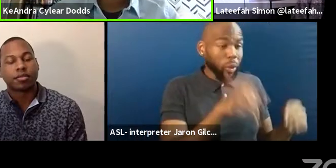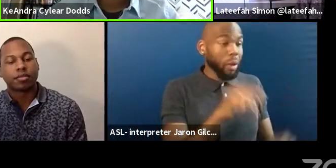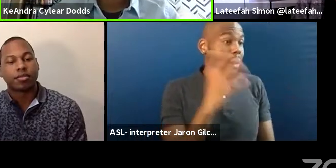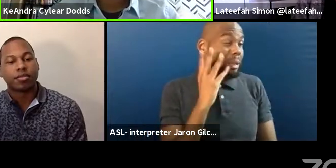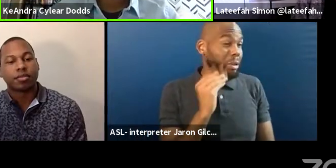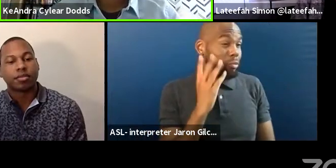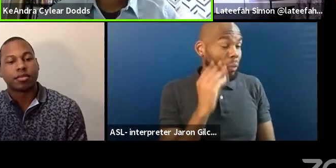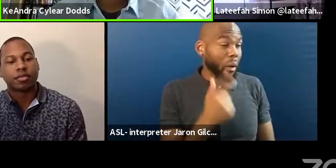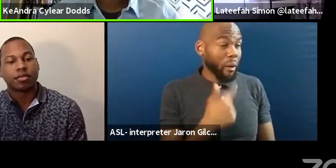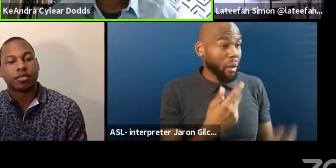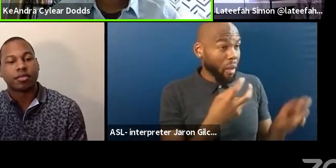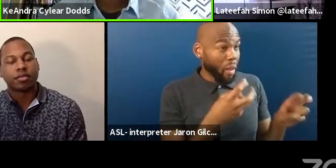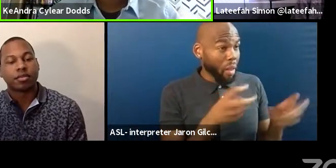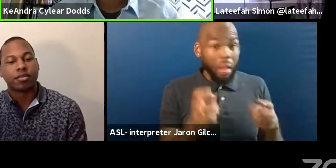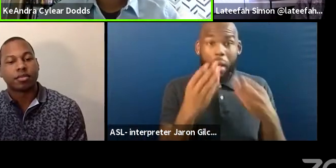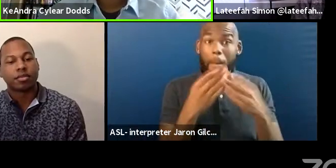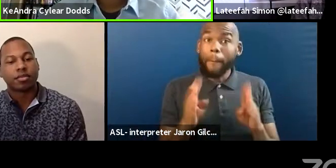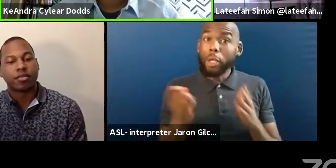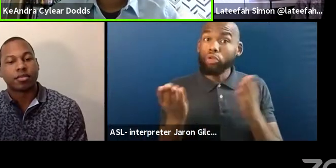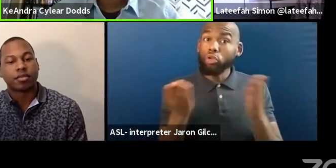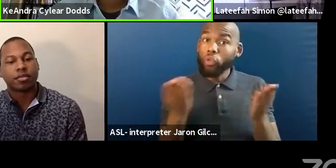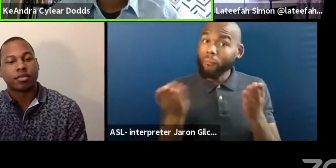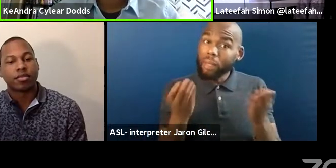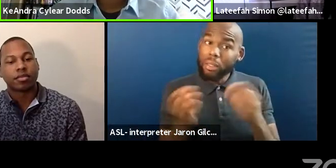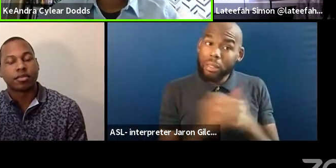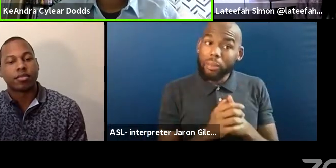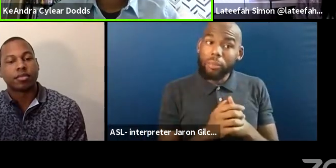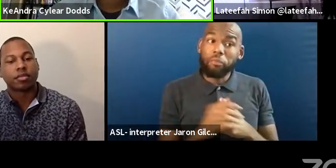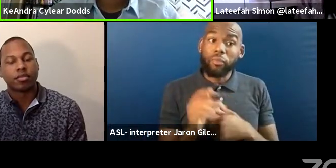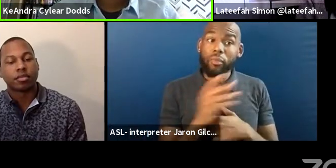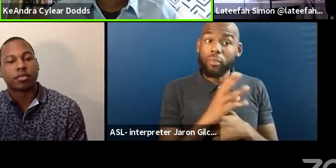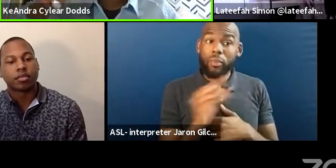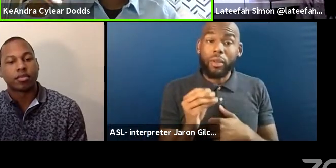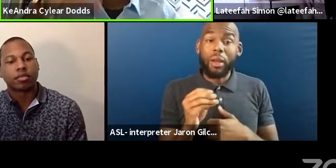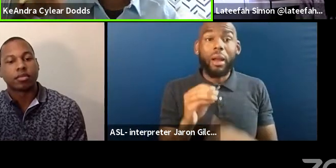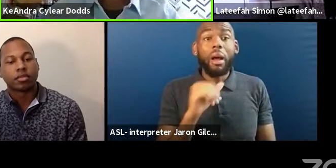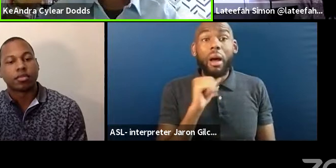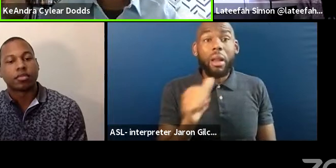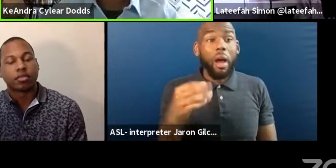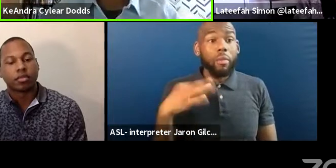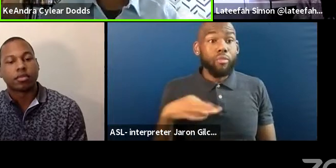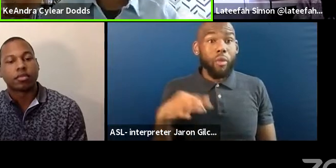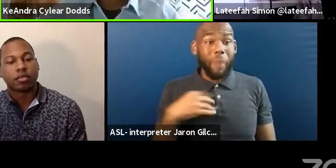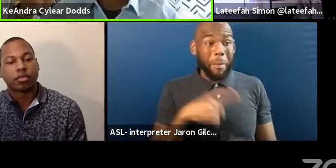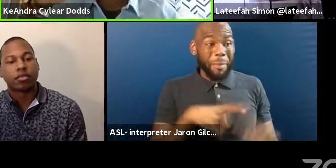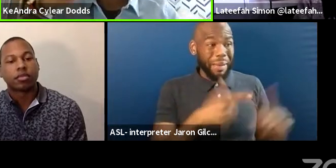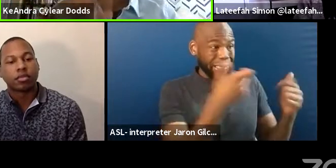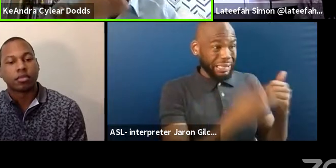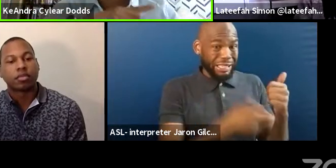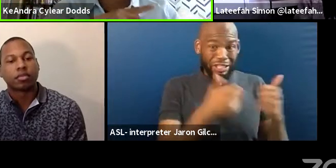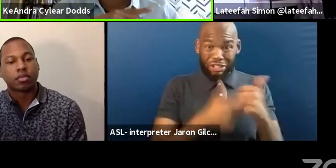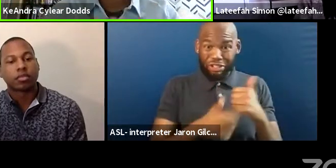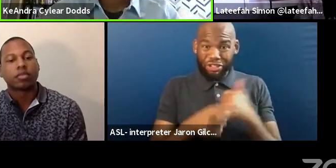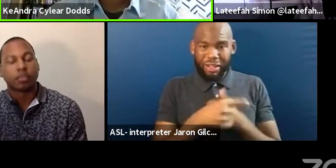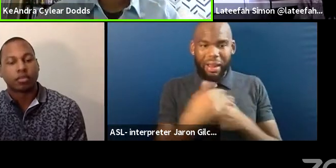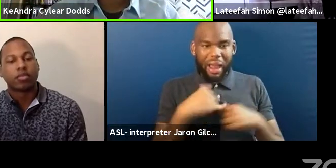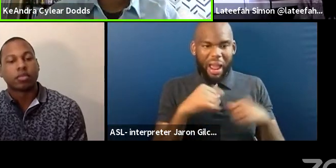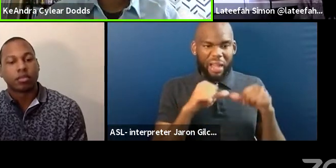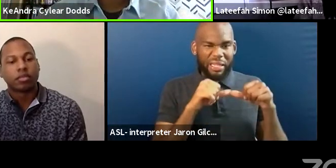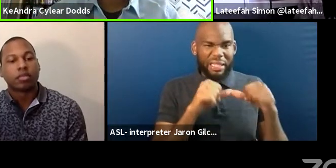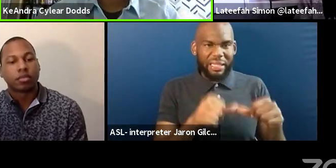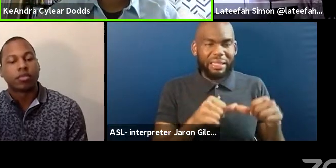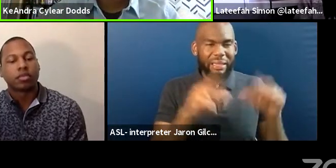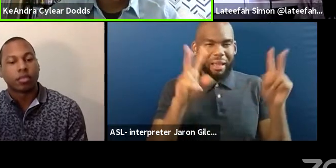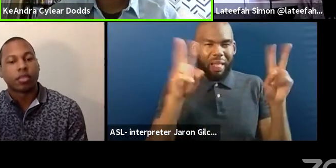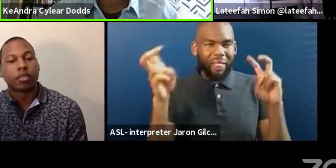moved into public service. And also at a nonprofit. And through each of those positions, there was kind of consistent themes. I was